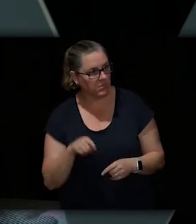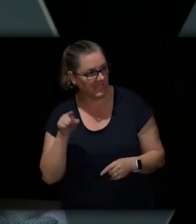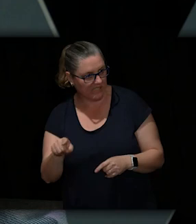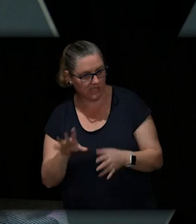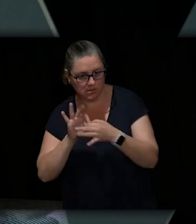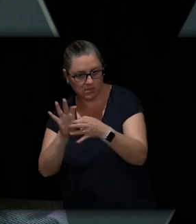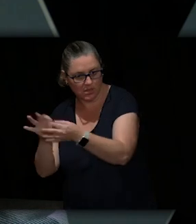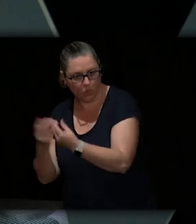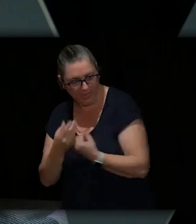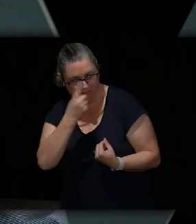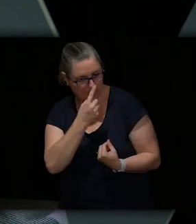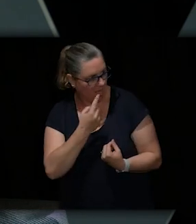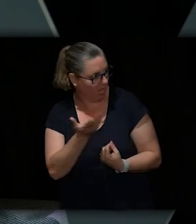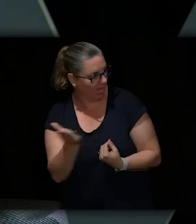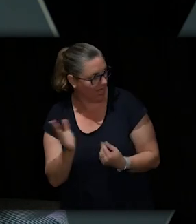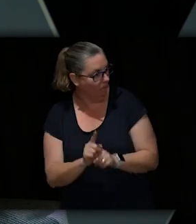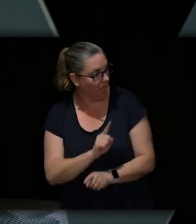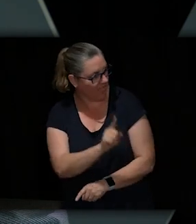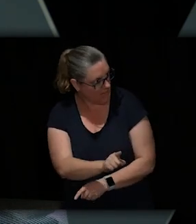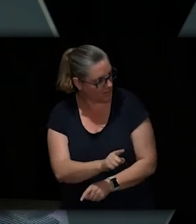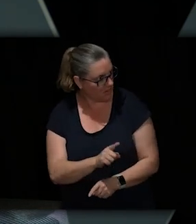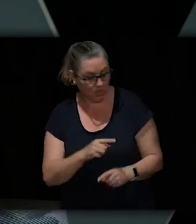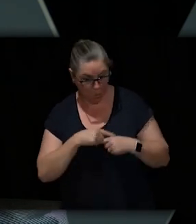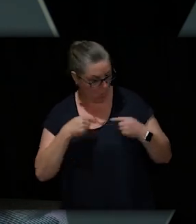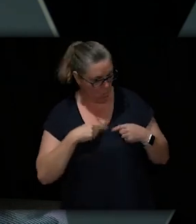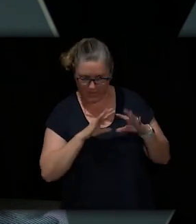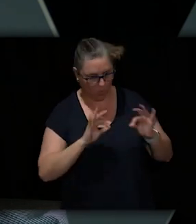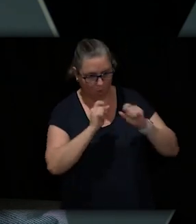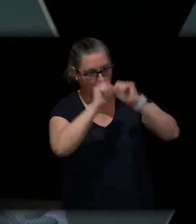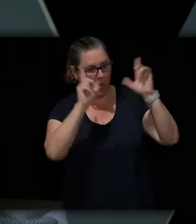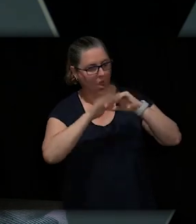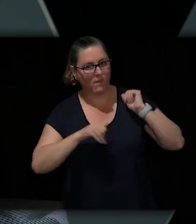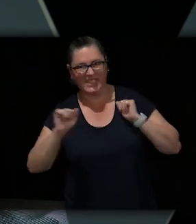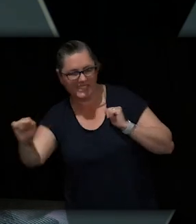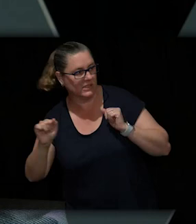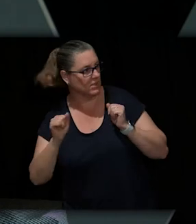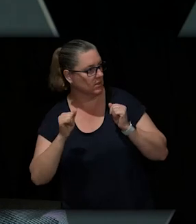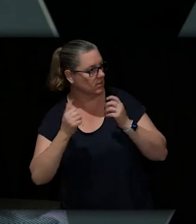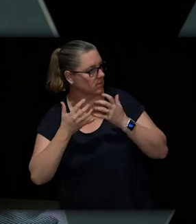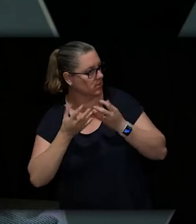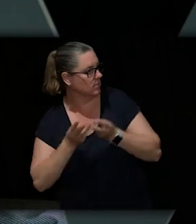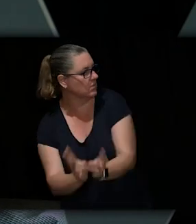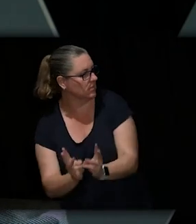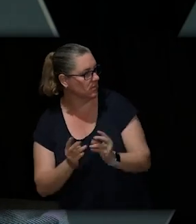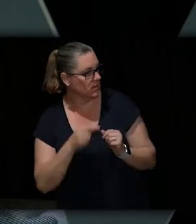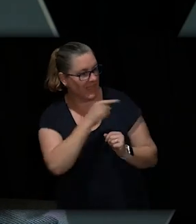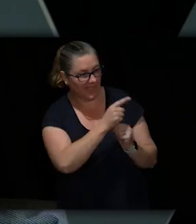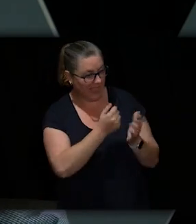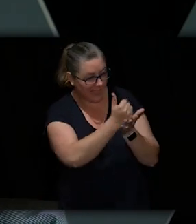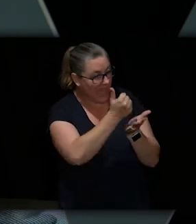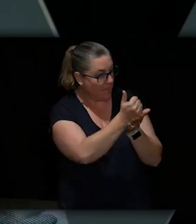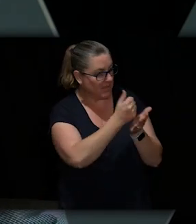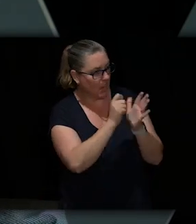what he had figured out. So yeah, we just missed it. And the, by the way, the polls were also wrong. Like, we weren't just pie in the sky dreaming.